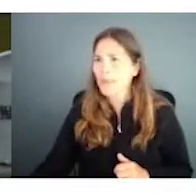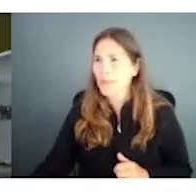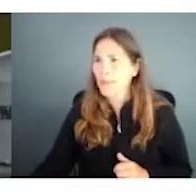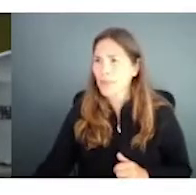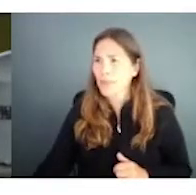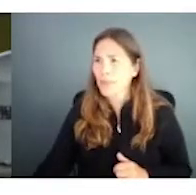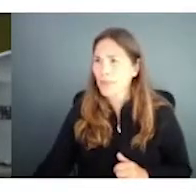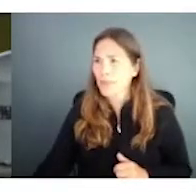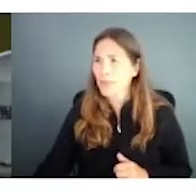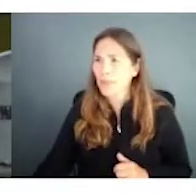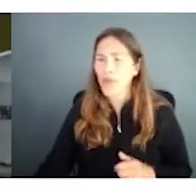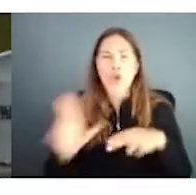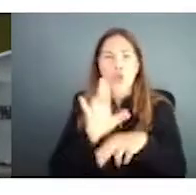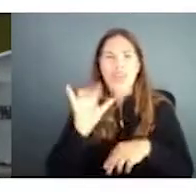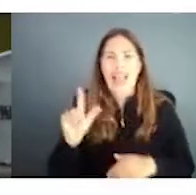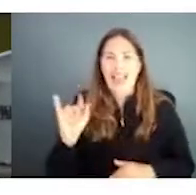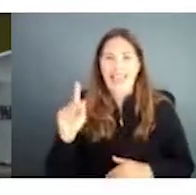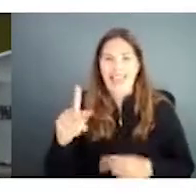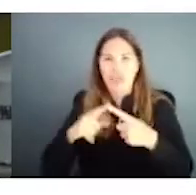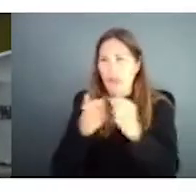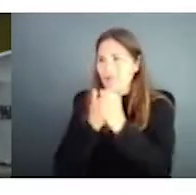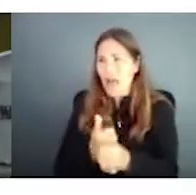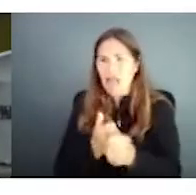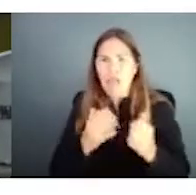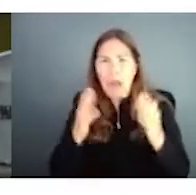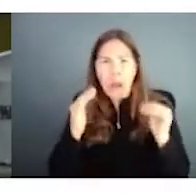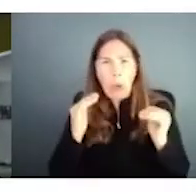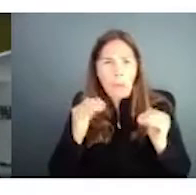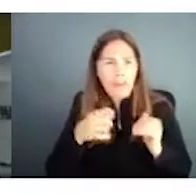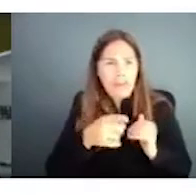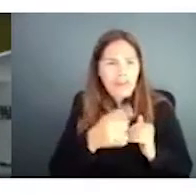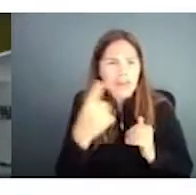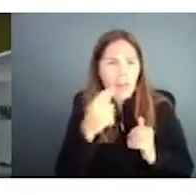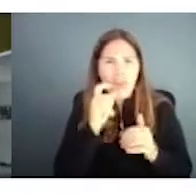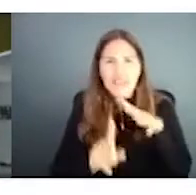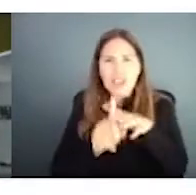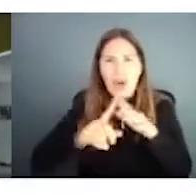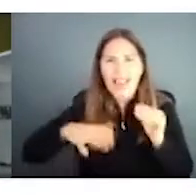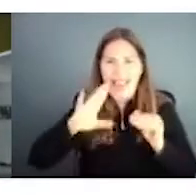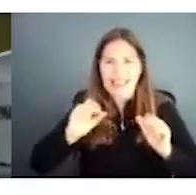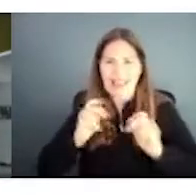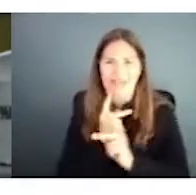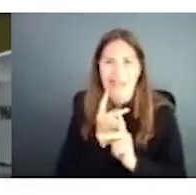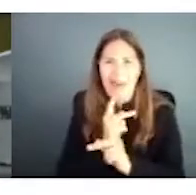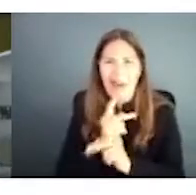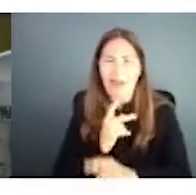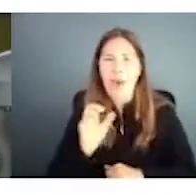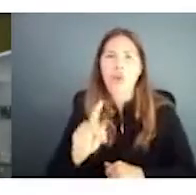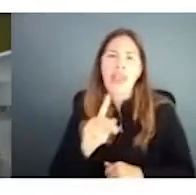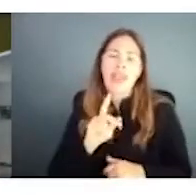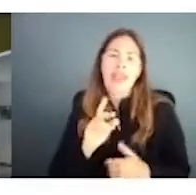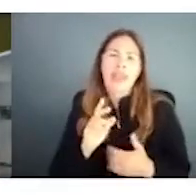to follow along. Hopefully anyone that comes in late will be be able to figure it out. So